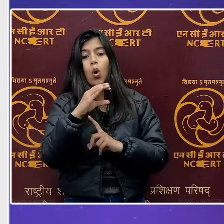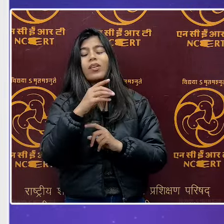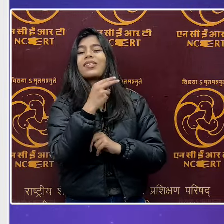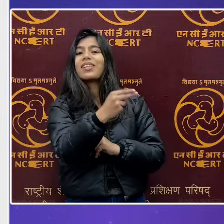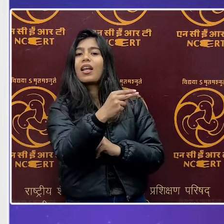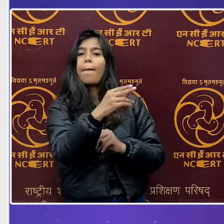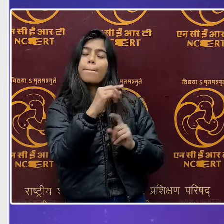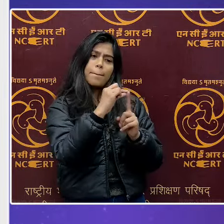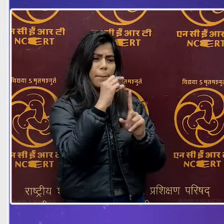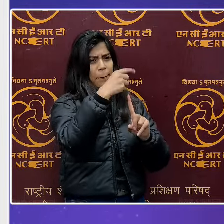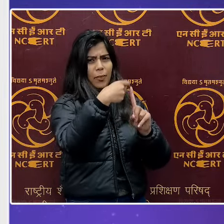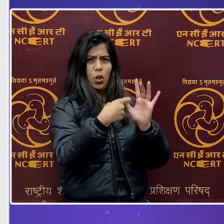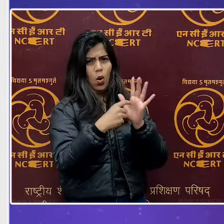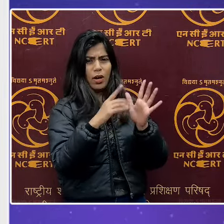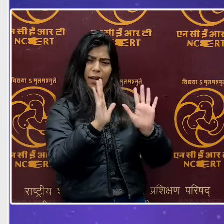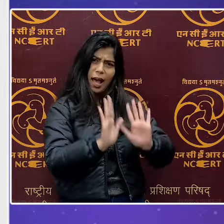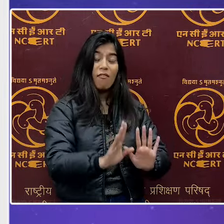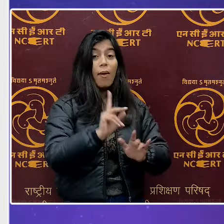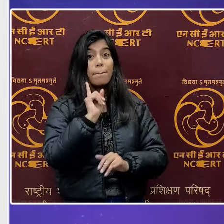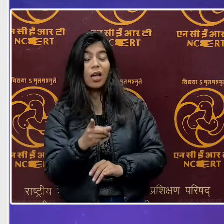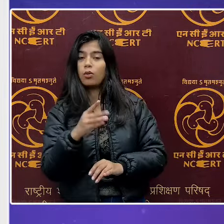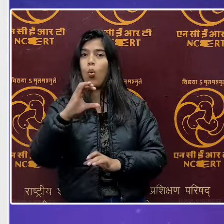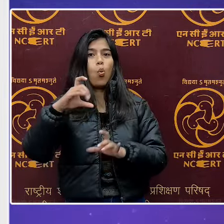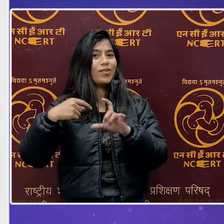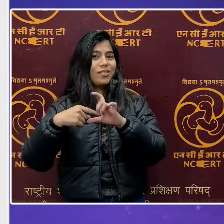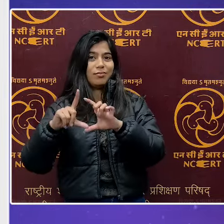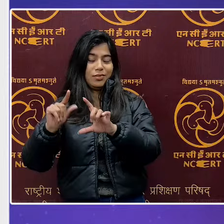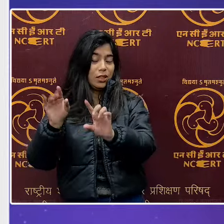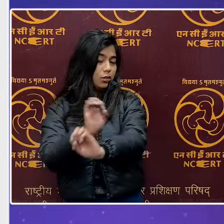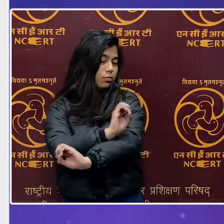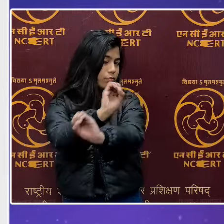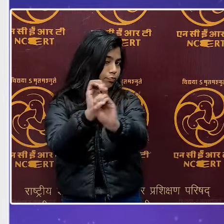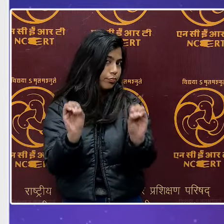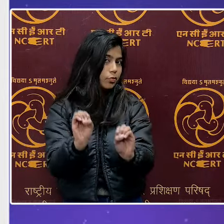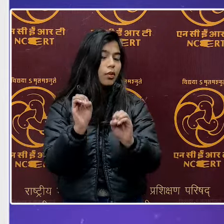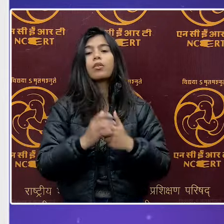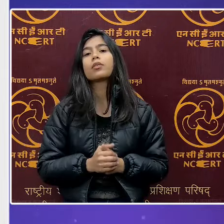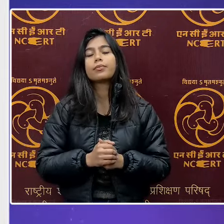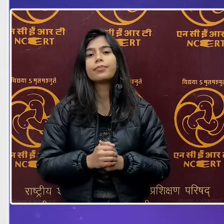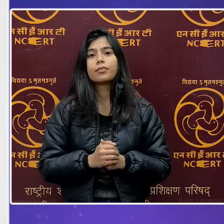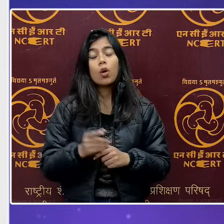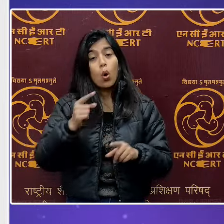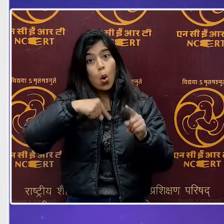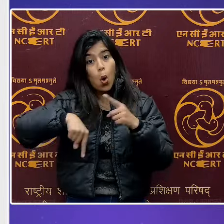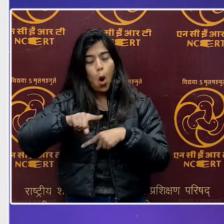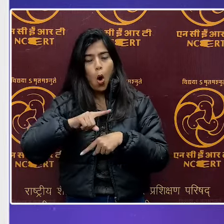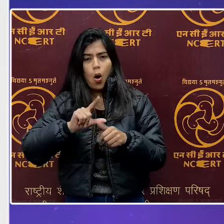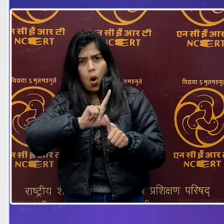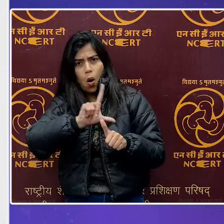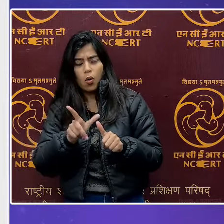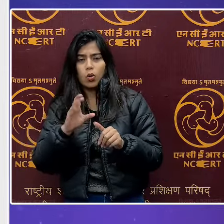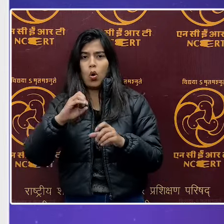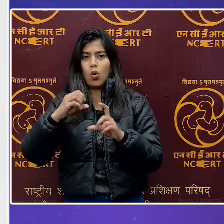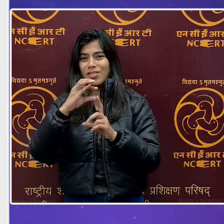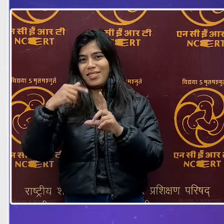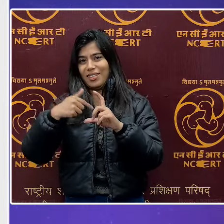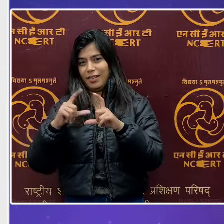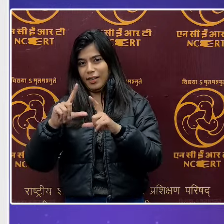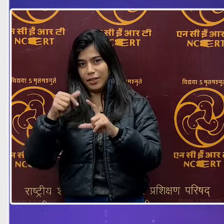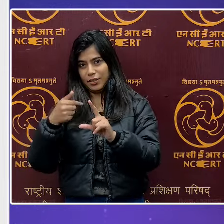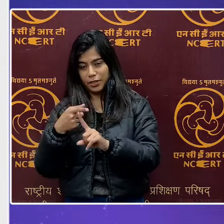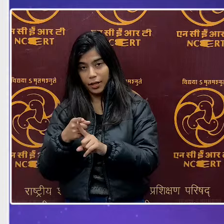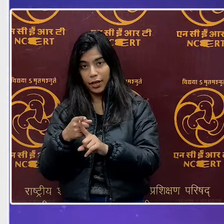oscillatory. So all periodic motion need not be oscillatory, but all oscillatory motion have to be